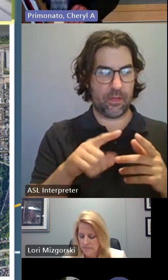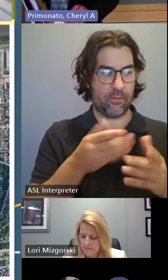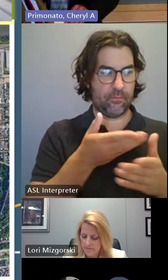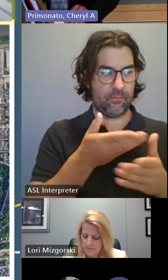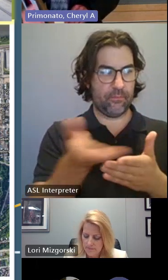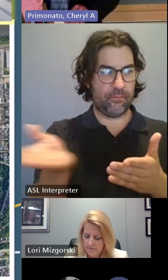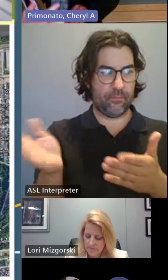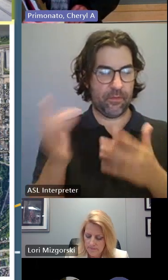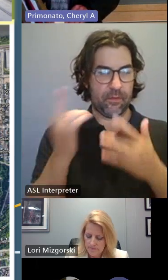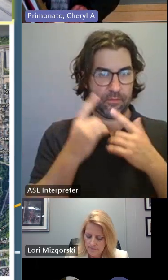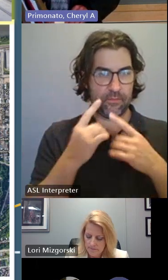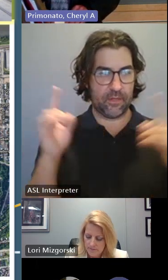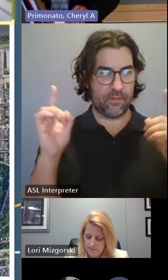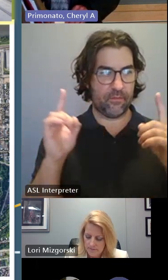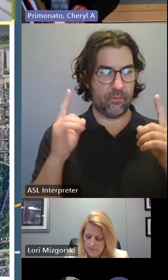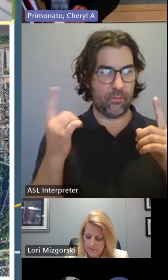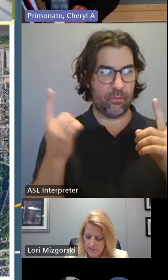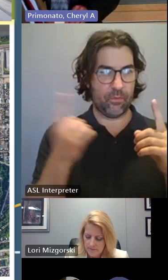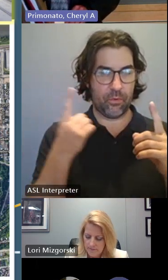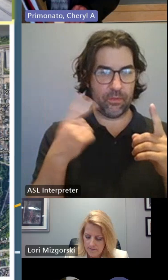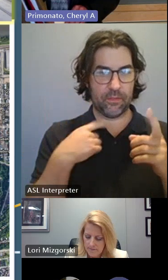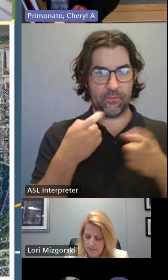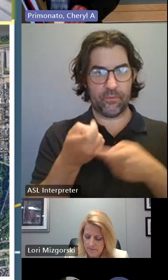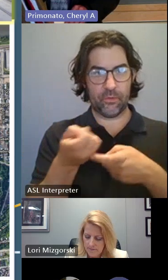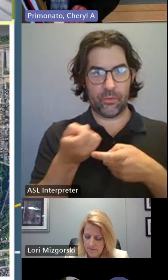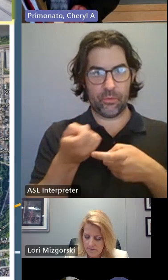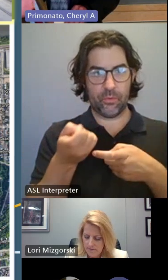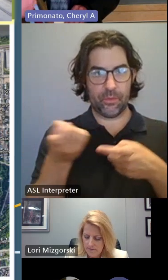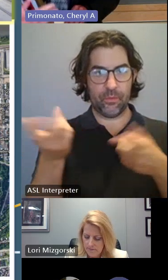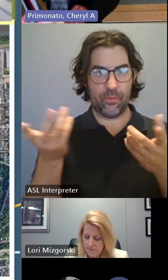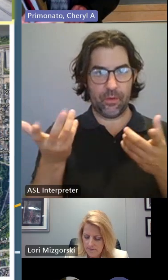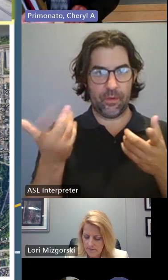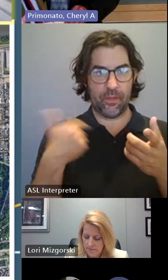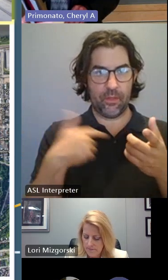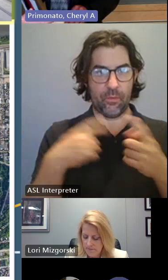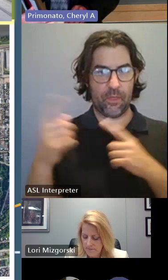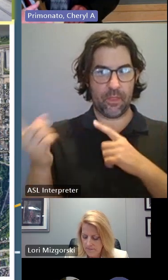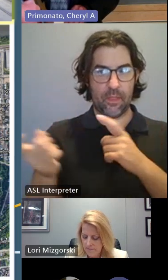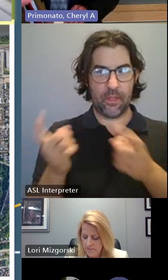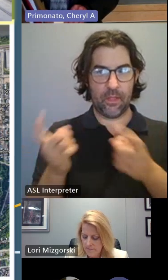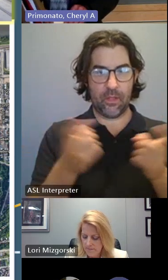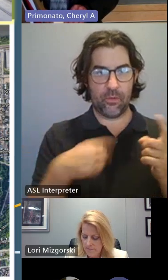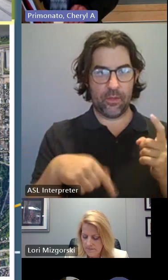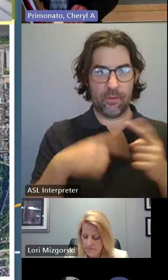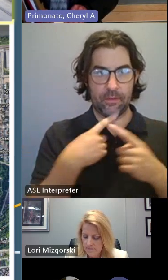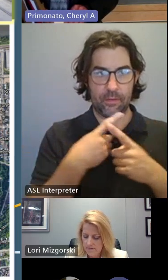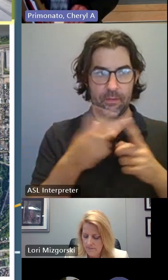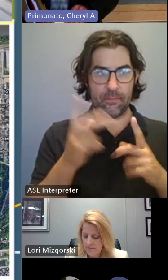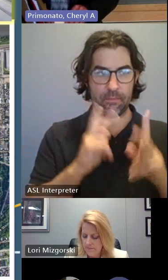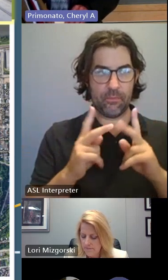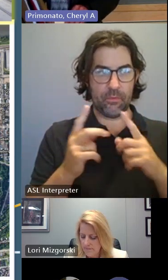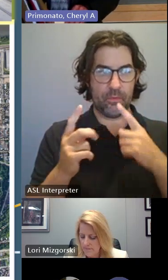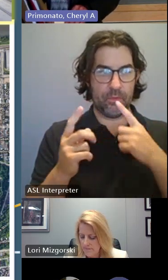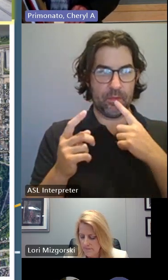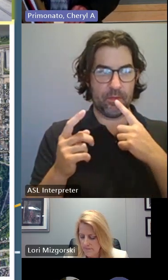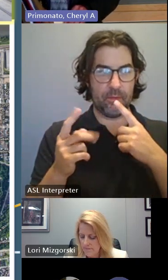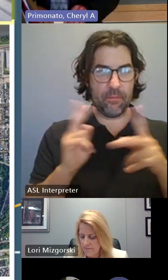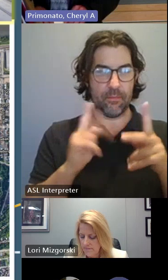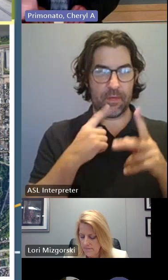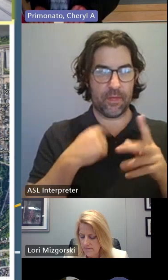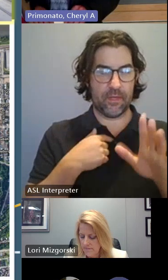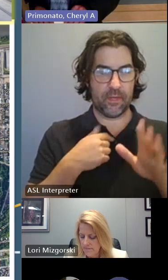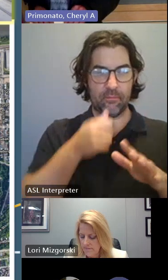very effective. We always kind of joke that we go out to the stations and people tell us they're sick of seeing us, right? Because